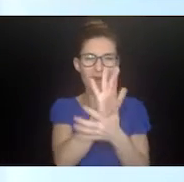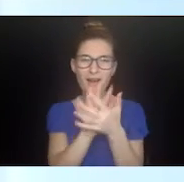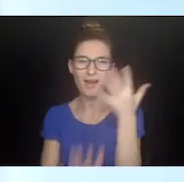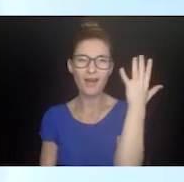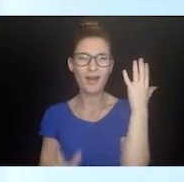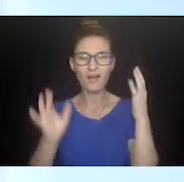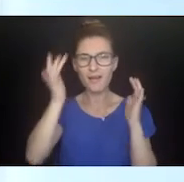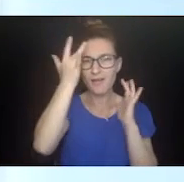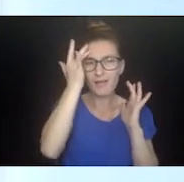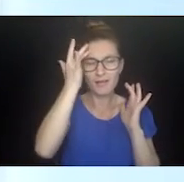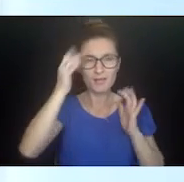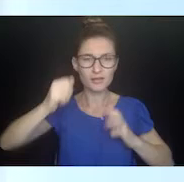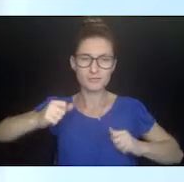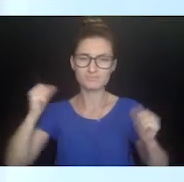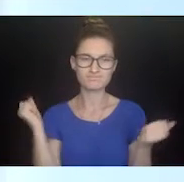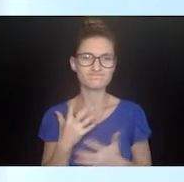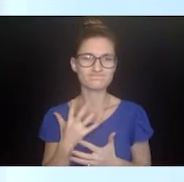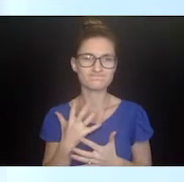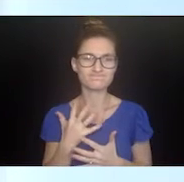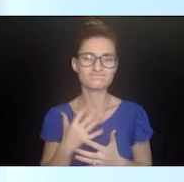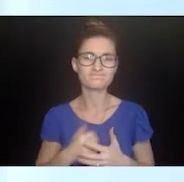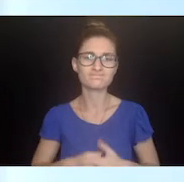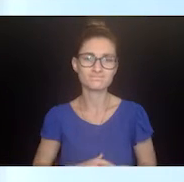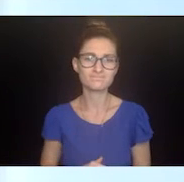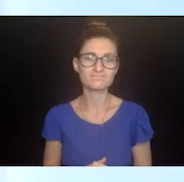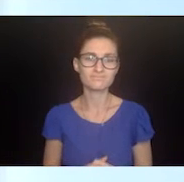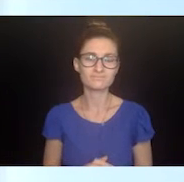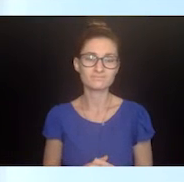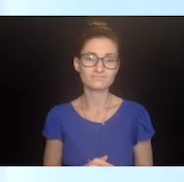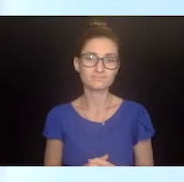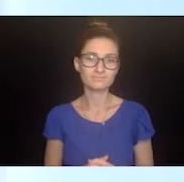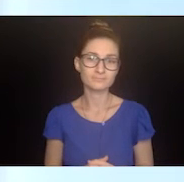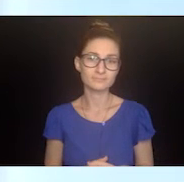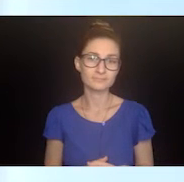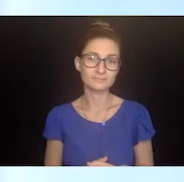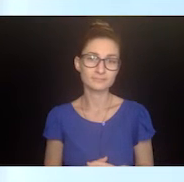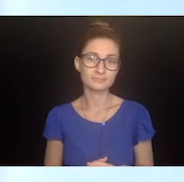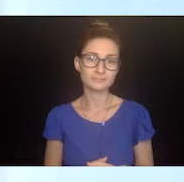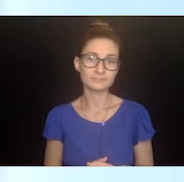communicate? All of those questions. So there was fear.